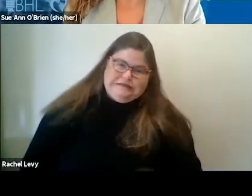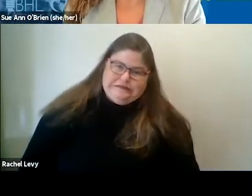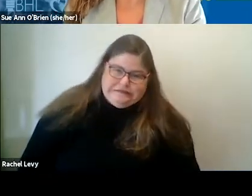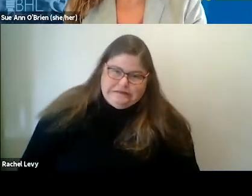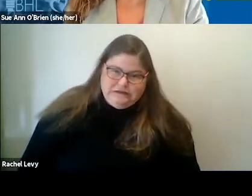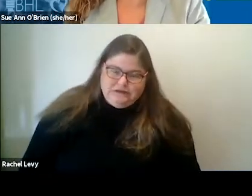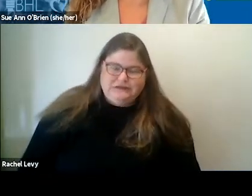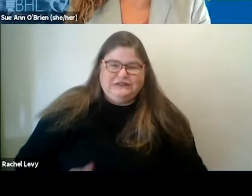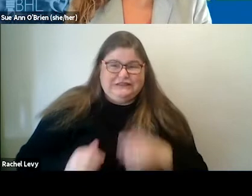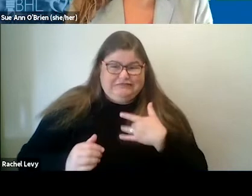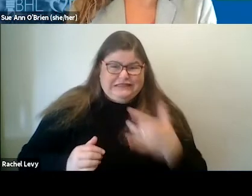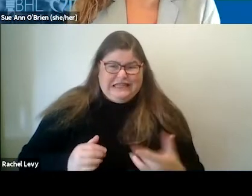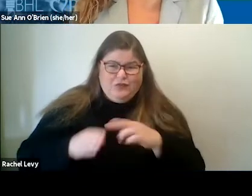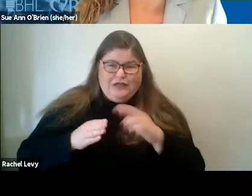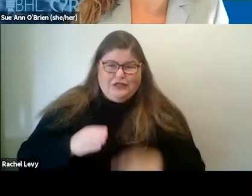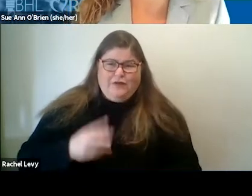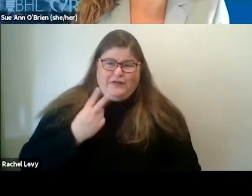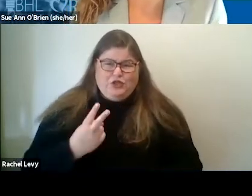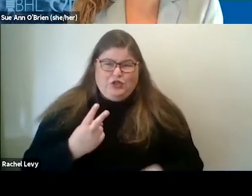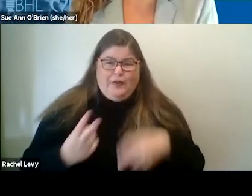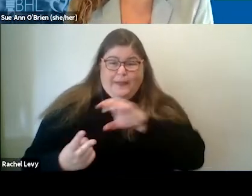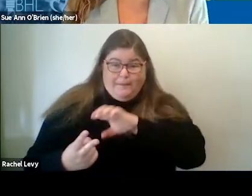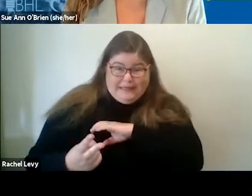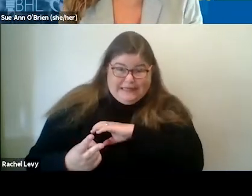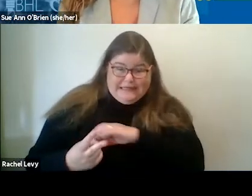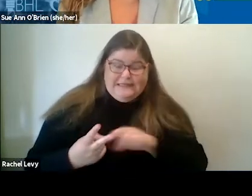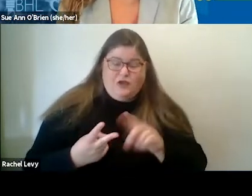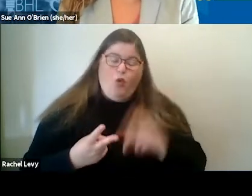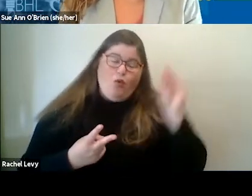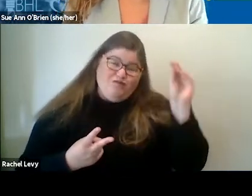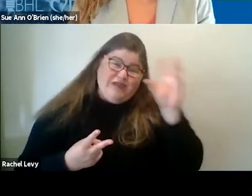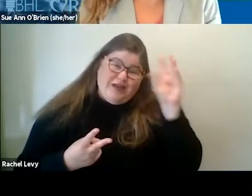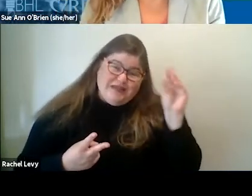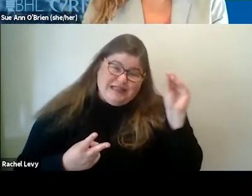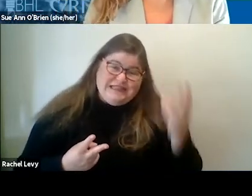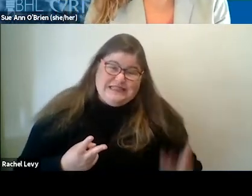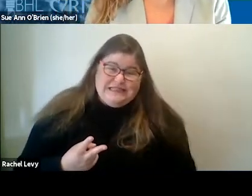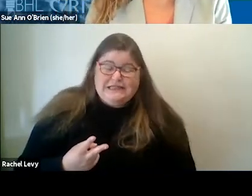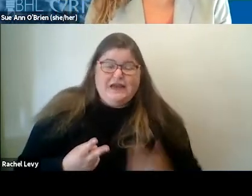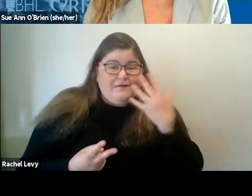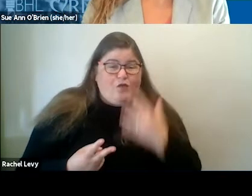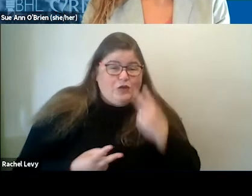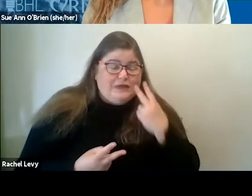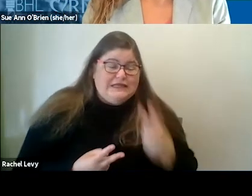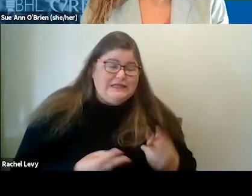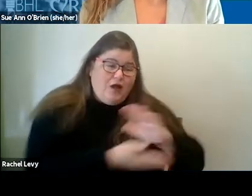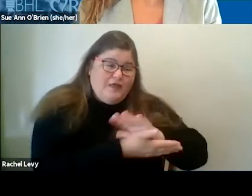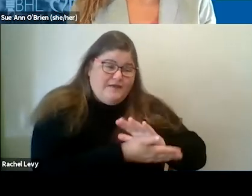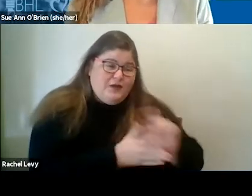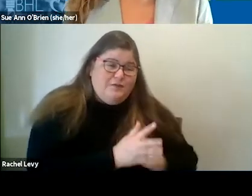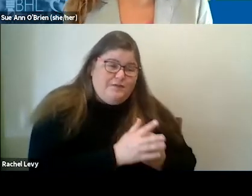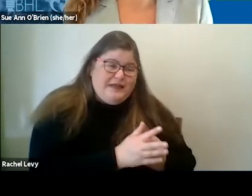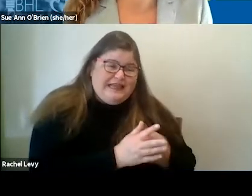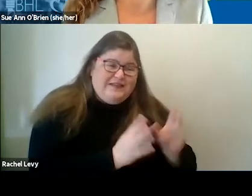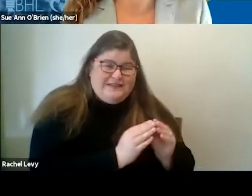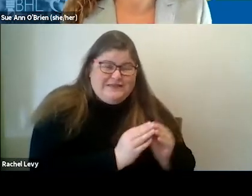2 options, which is police or ambulance, as we unfortunately saw in Mary's video at the beginning of the session. And those